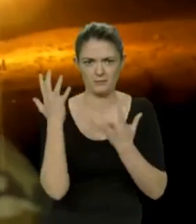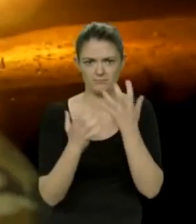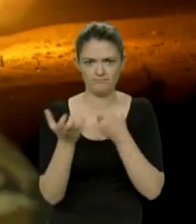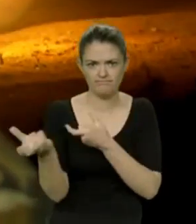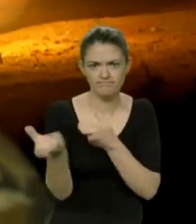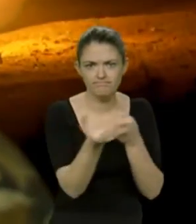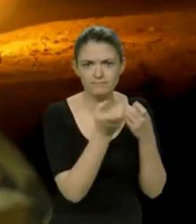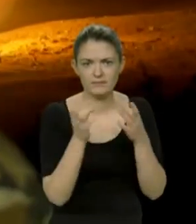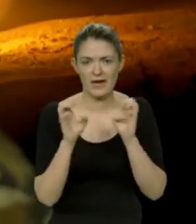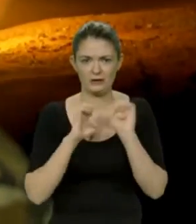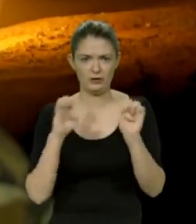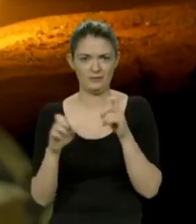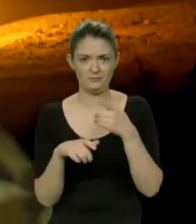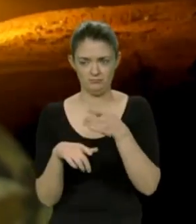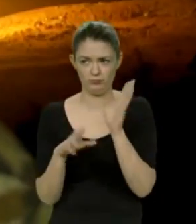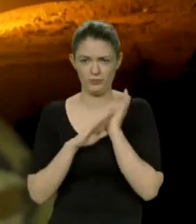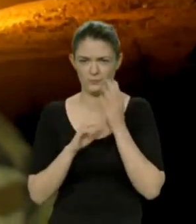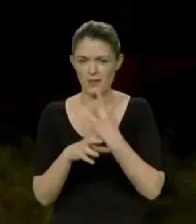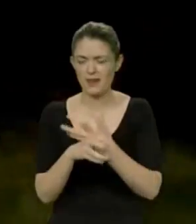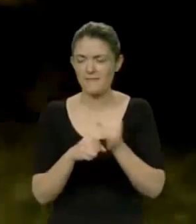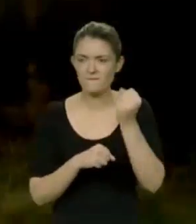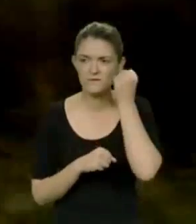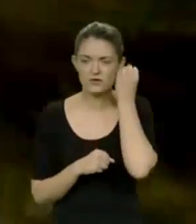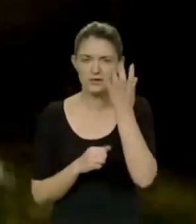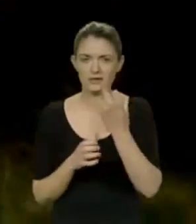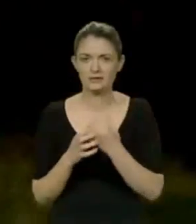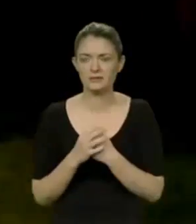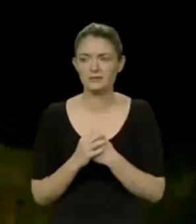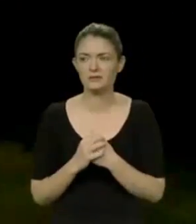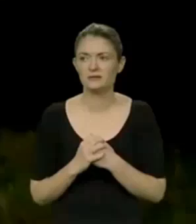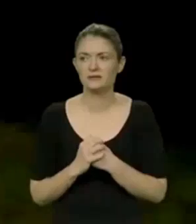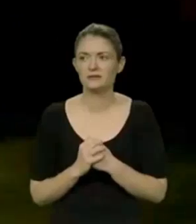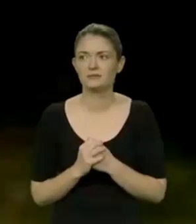beginning of an encounter the recruits will never forget.